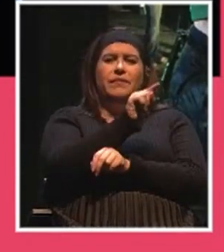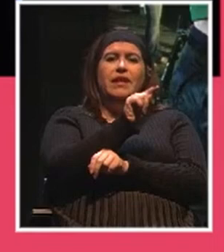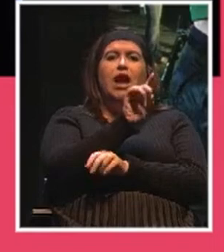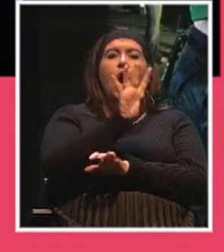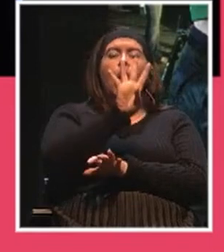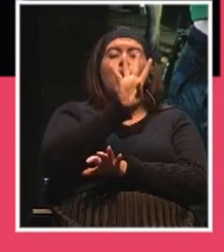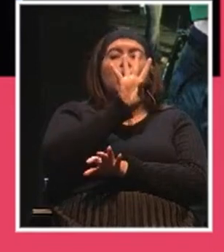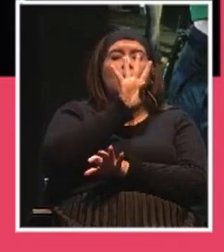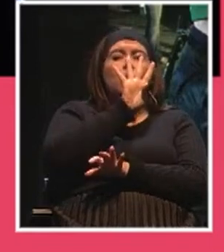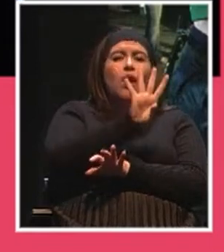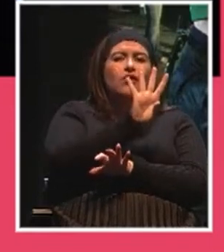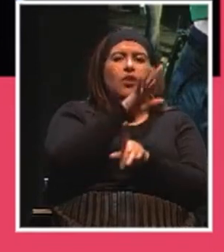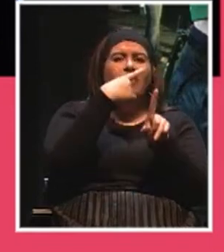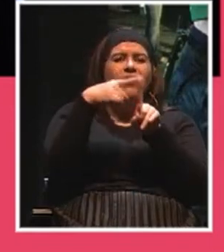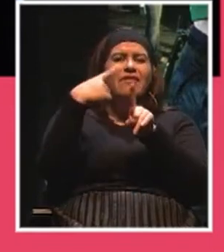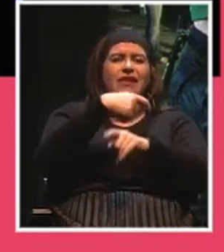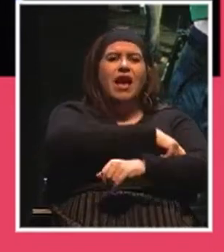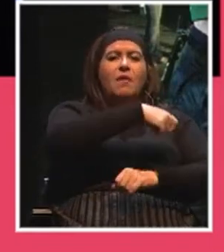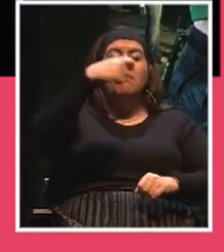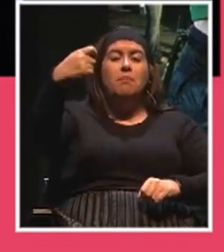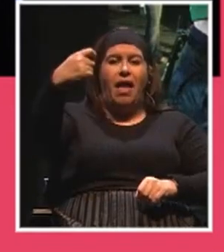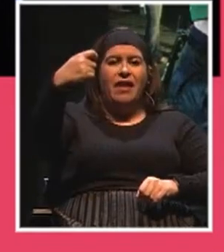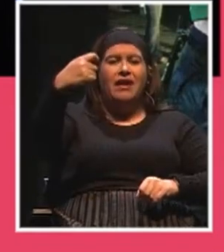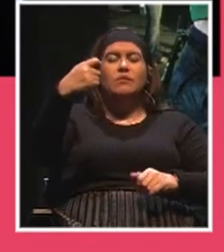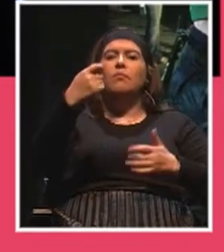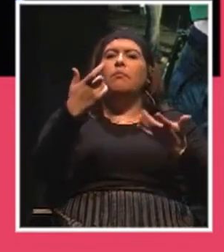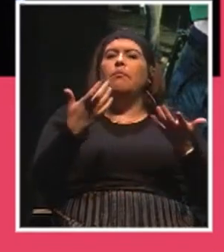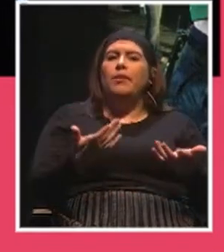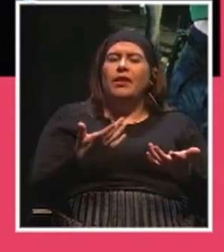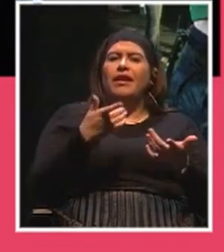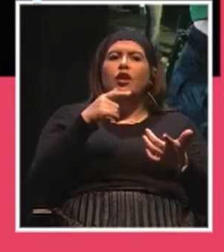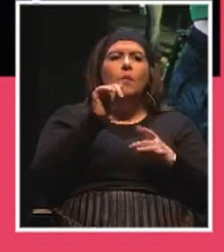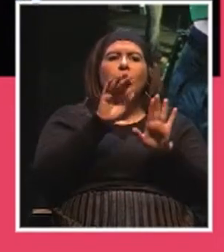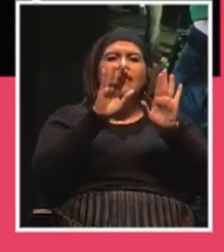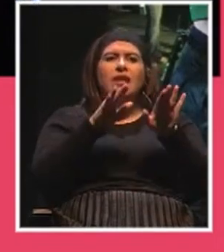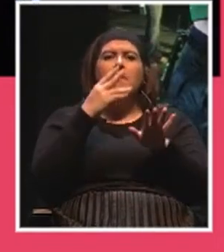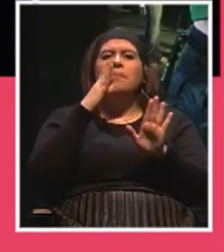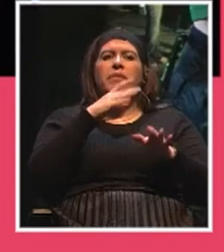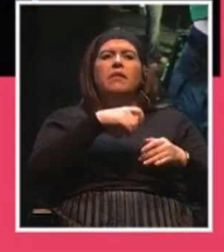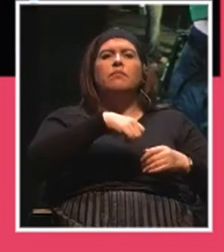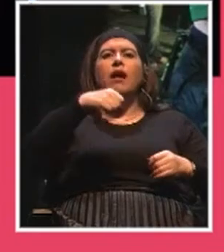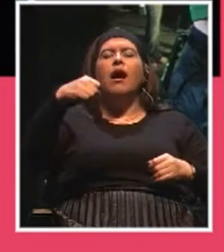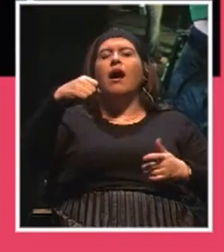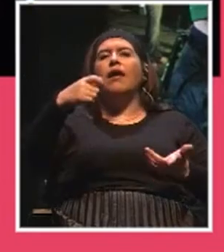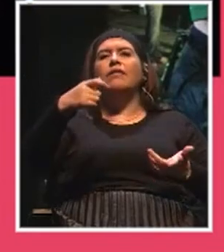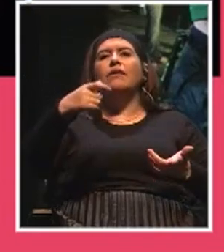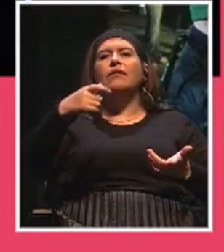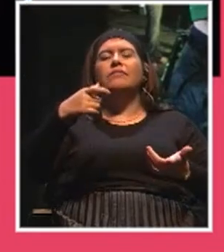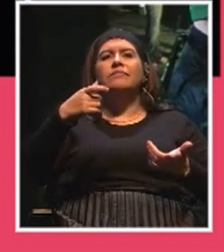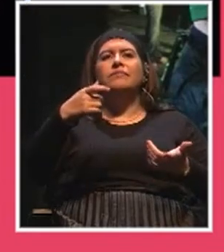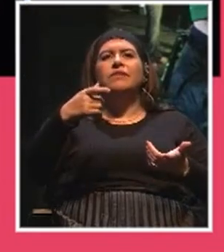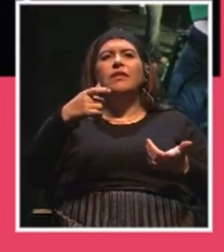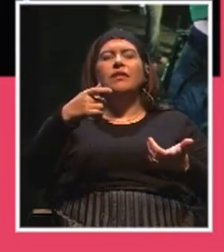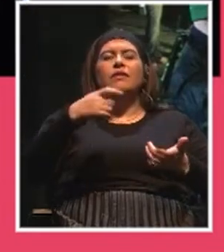on what the action was supposed to be, you can't put an actor out there with a real steel sword. Never